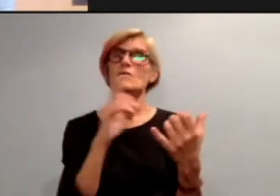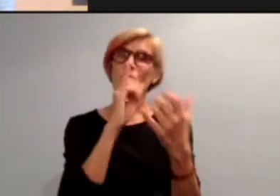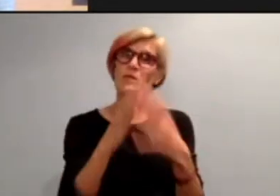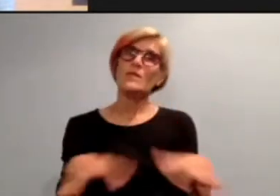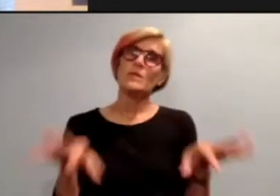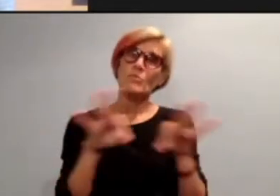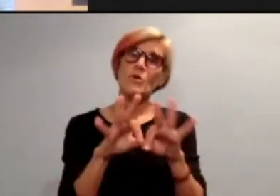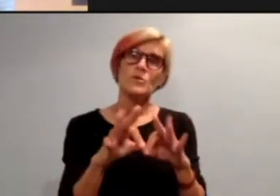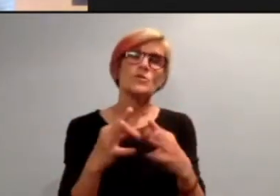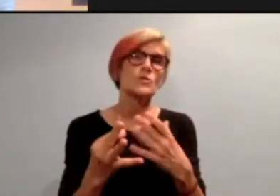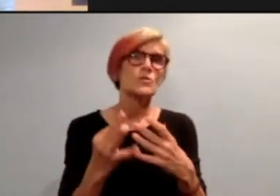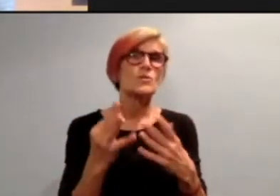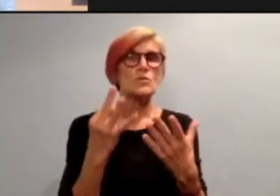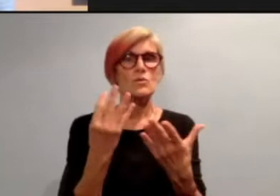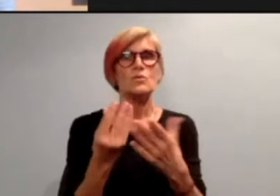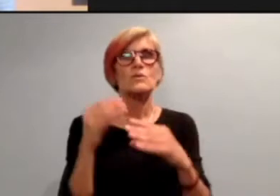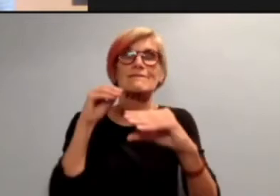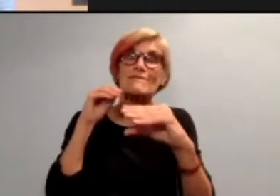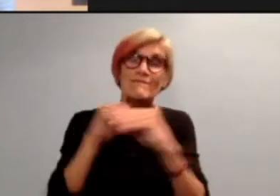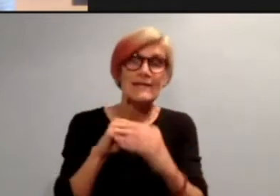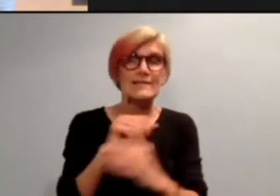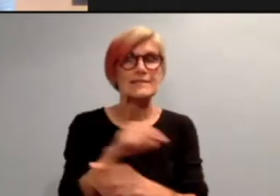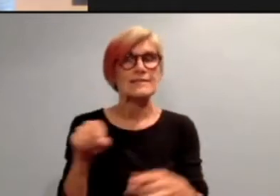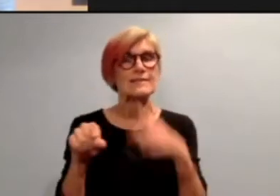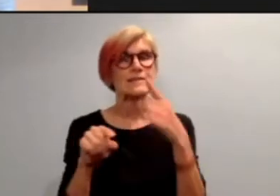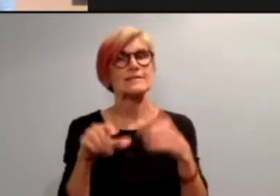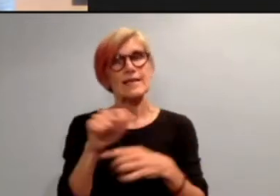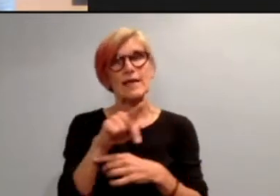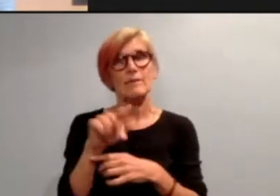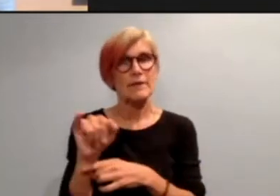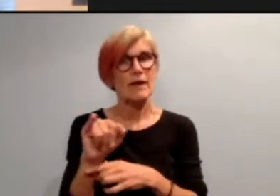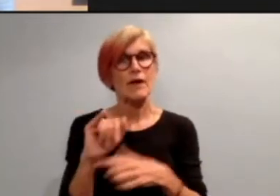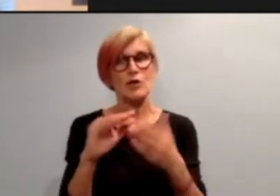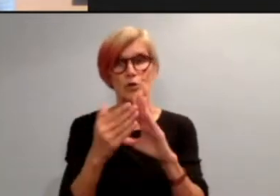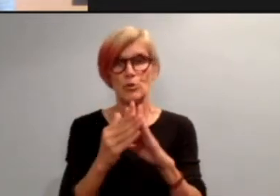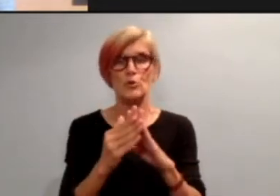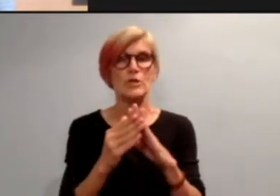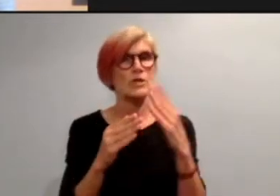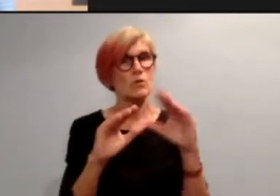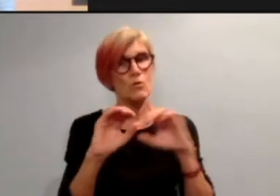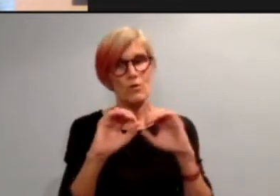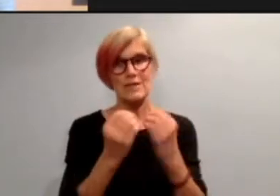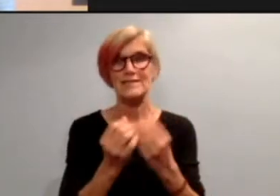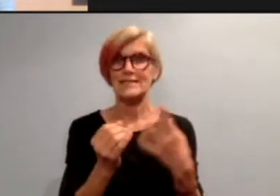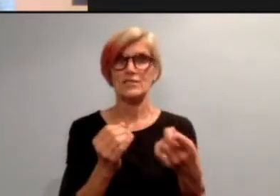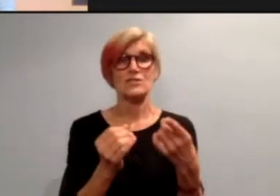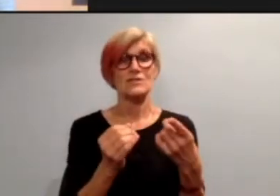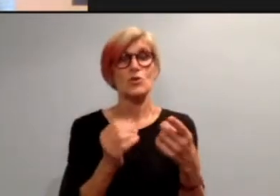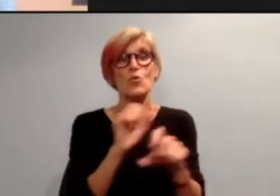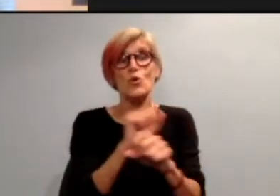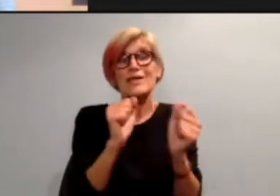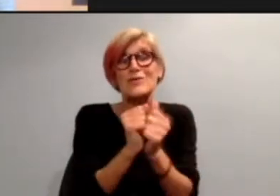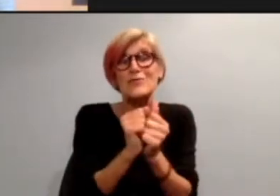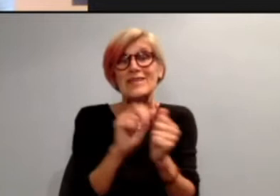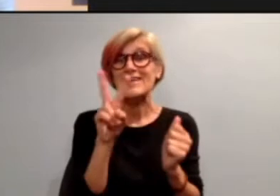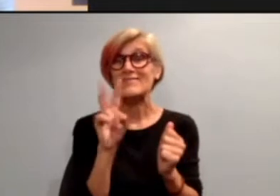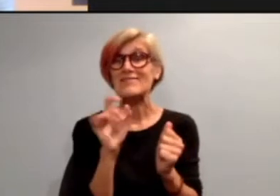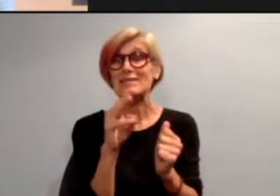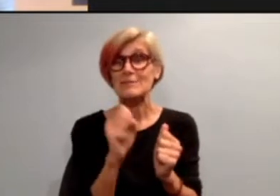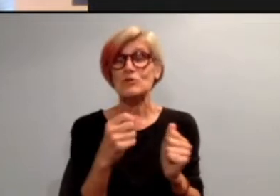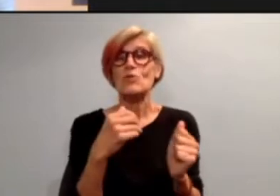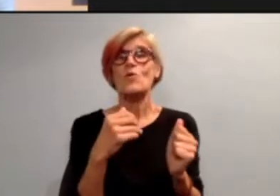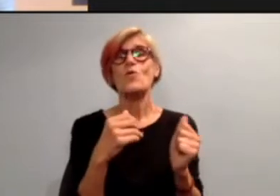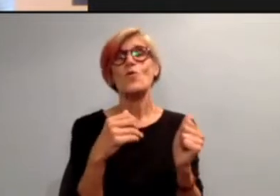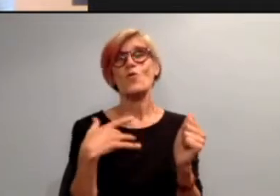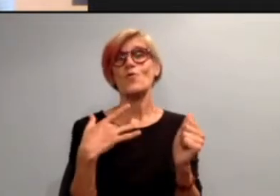community-based organizations on the ground, working with the victims who have the trust of the community, because that's what